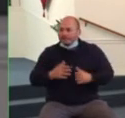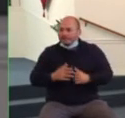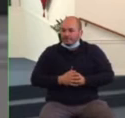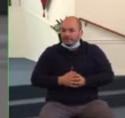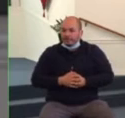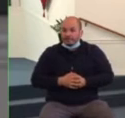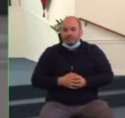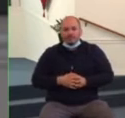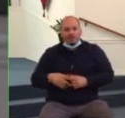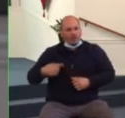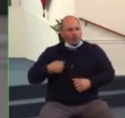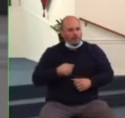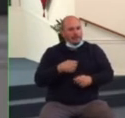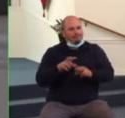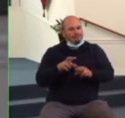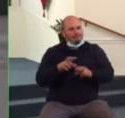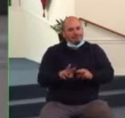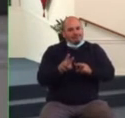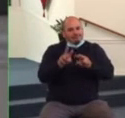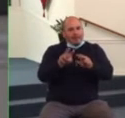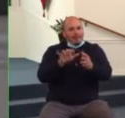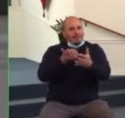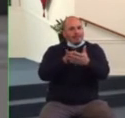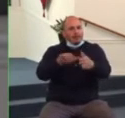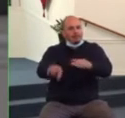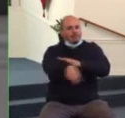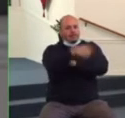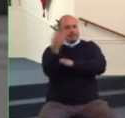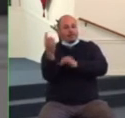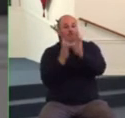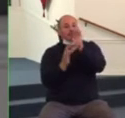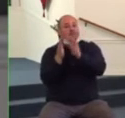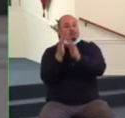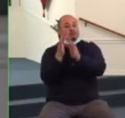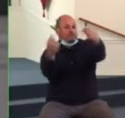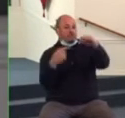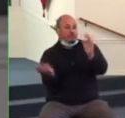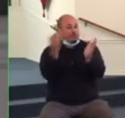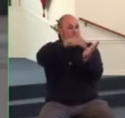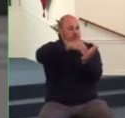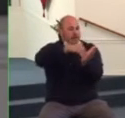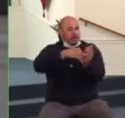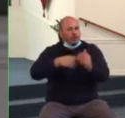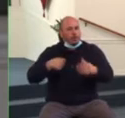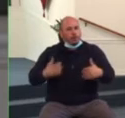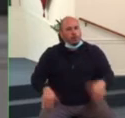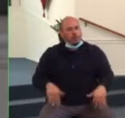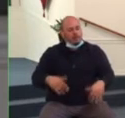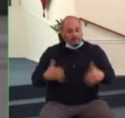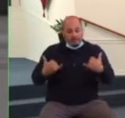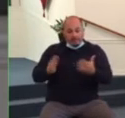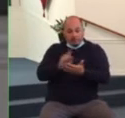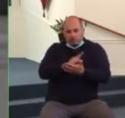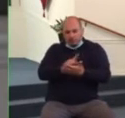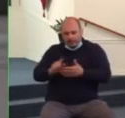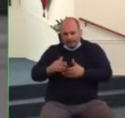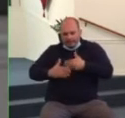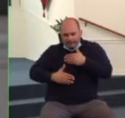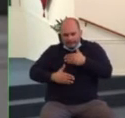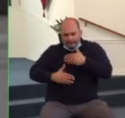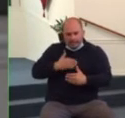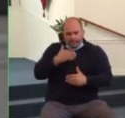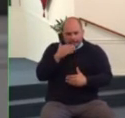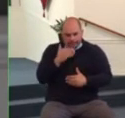week to keep a cross-centered attitude and daily be true followers